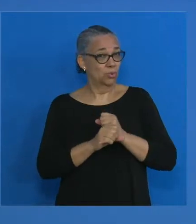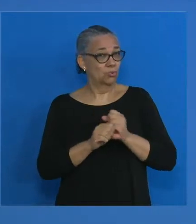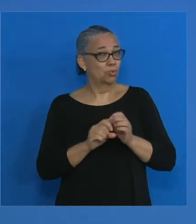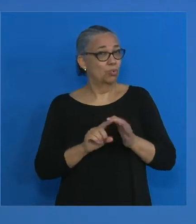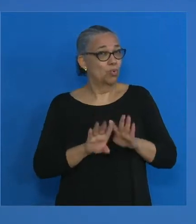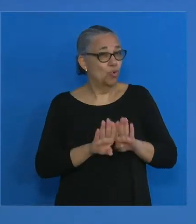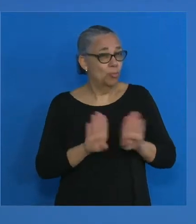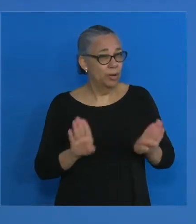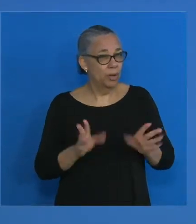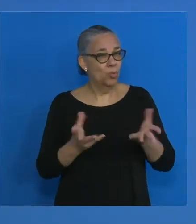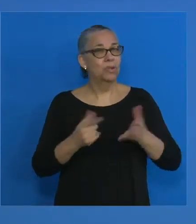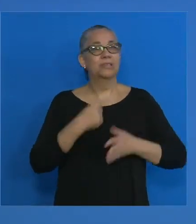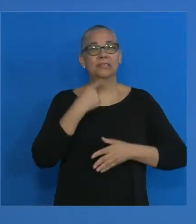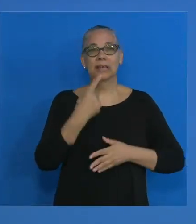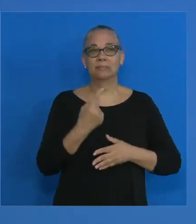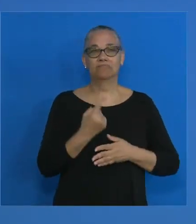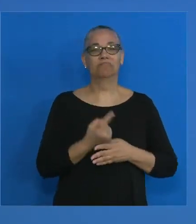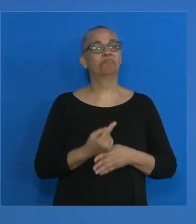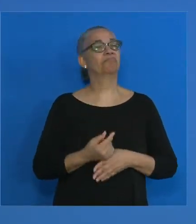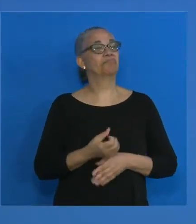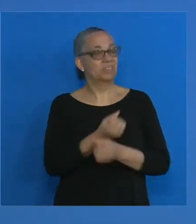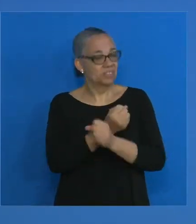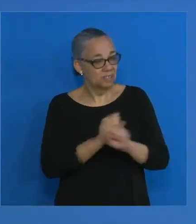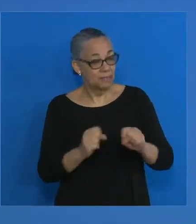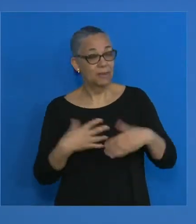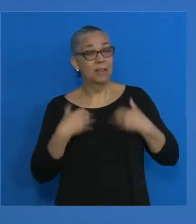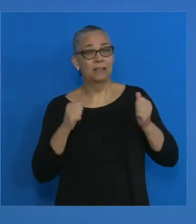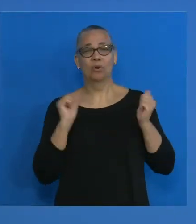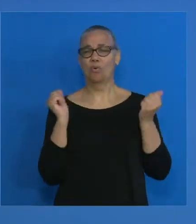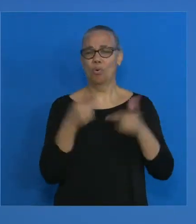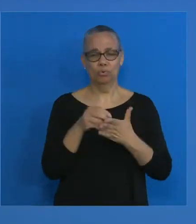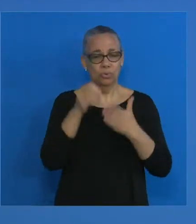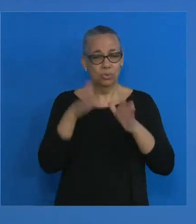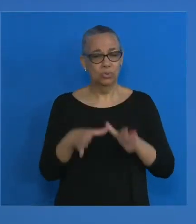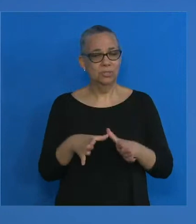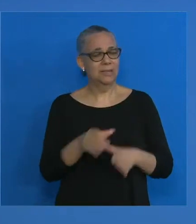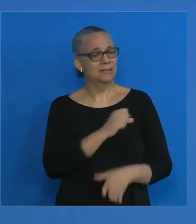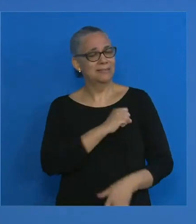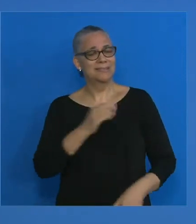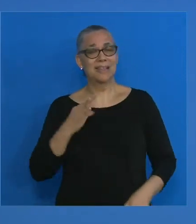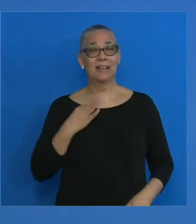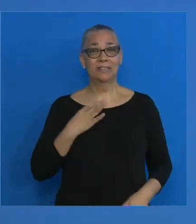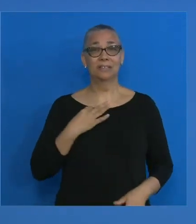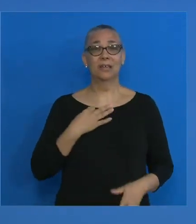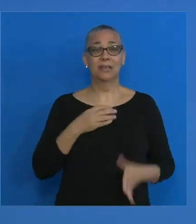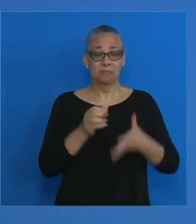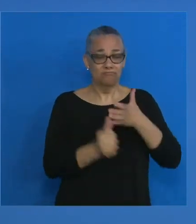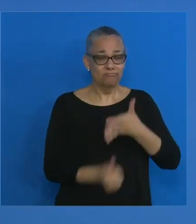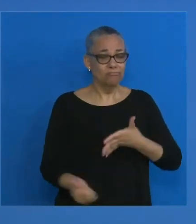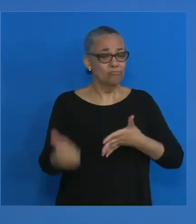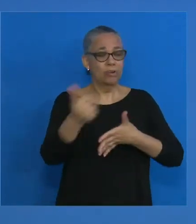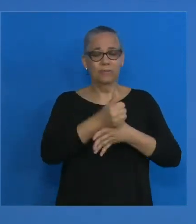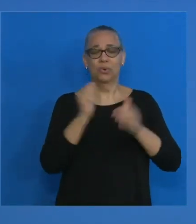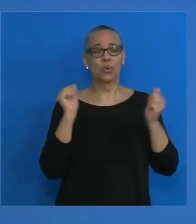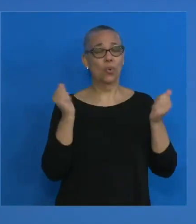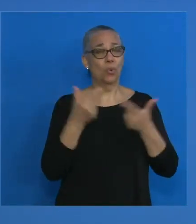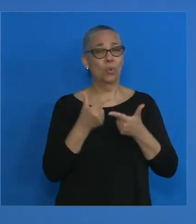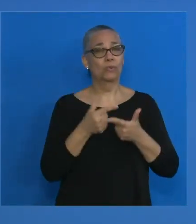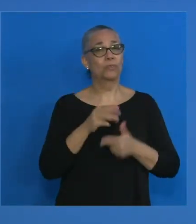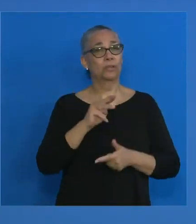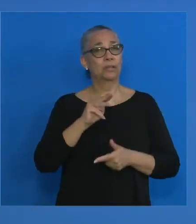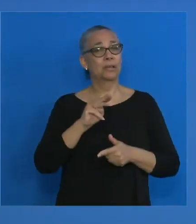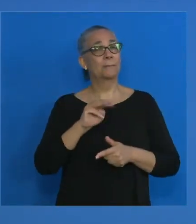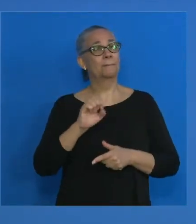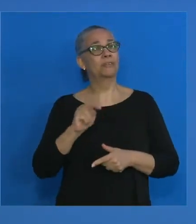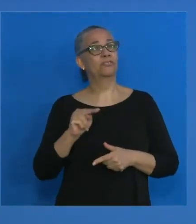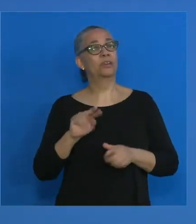the safety and health of all students and staff is the priority of the Ministry and the Department of Education. I know